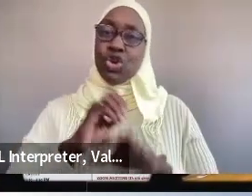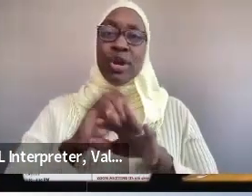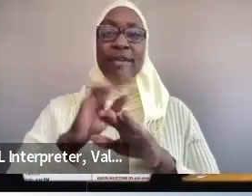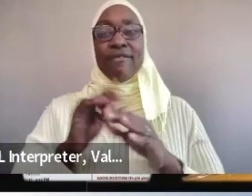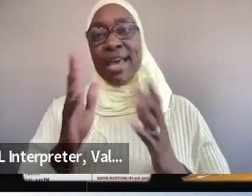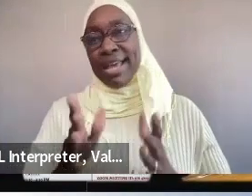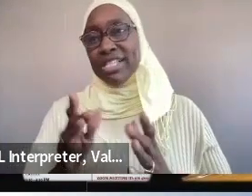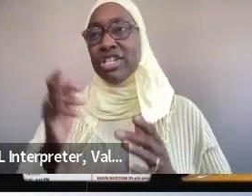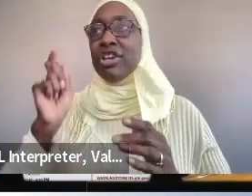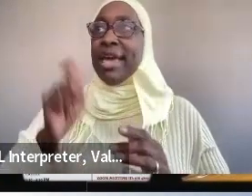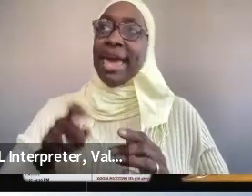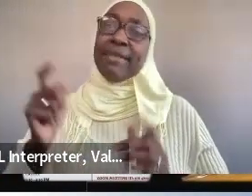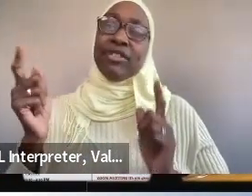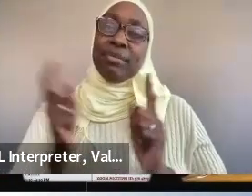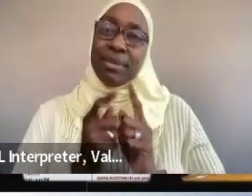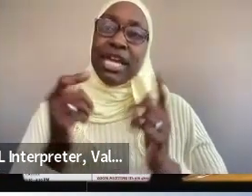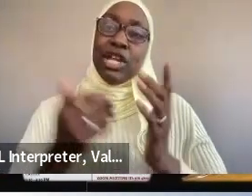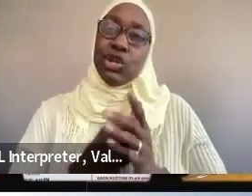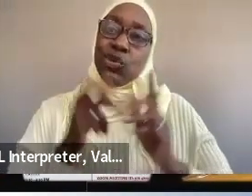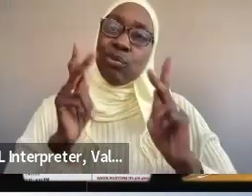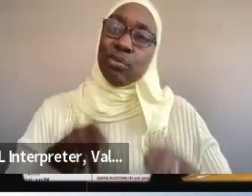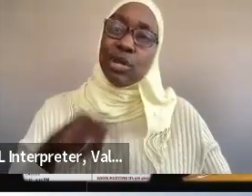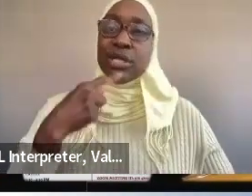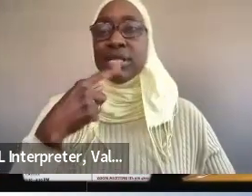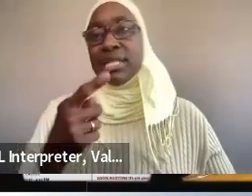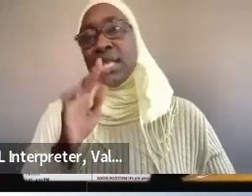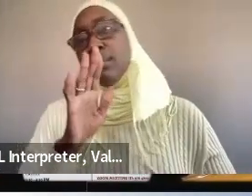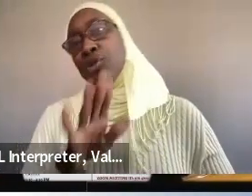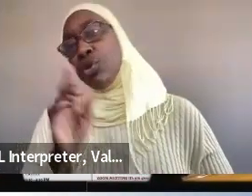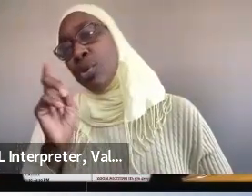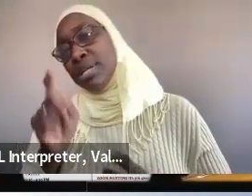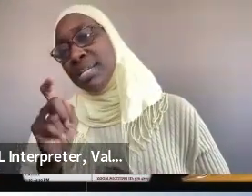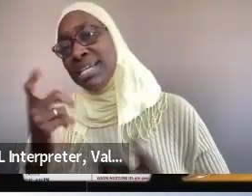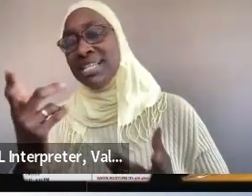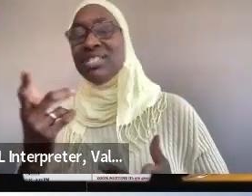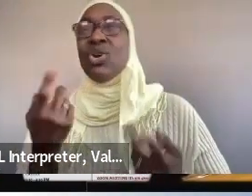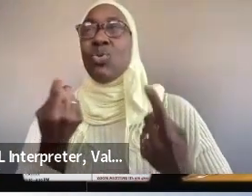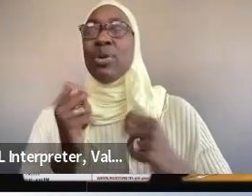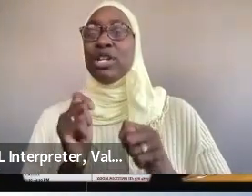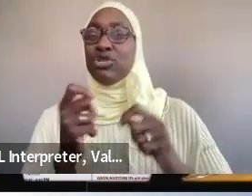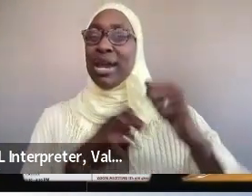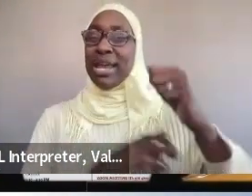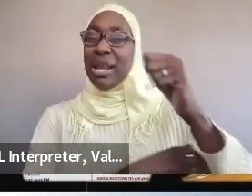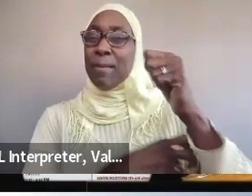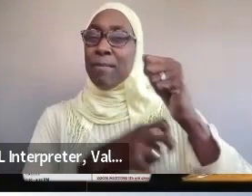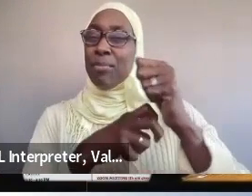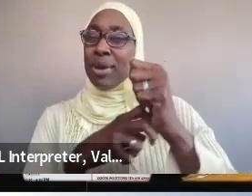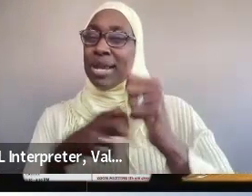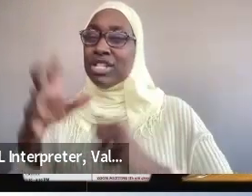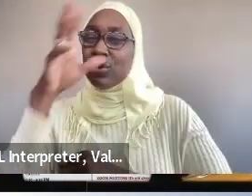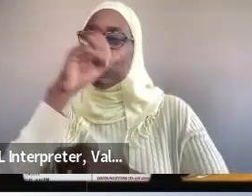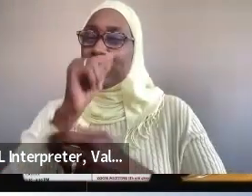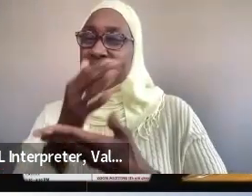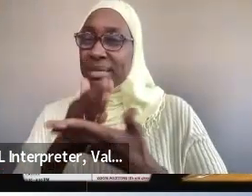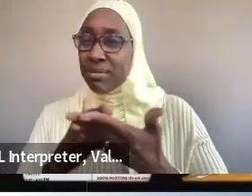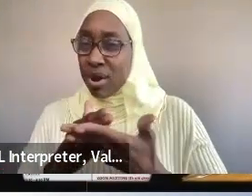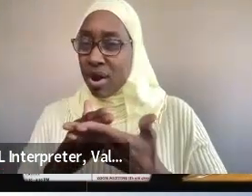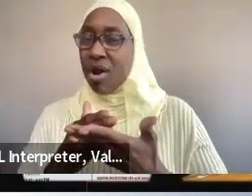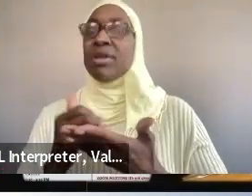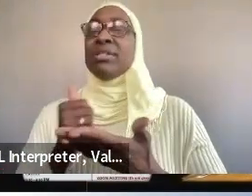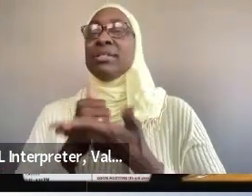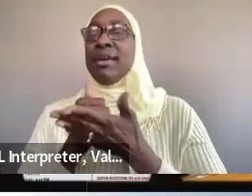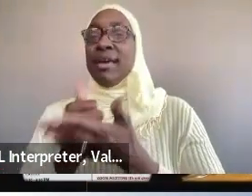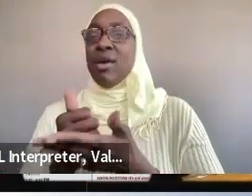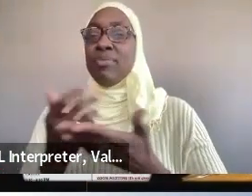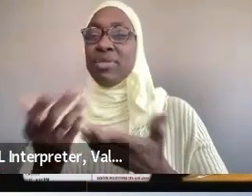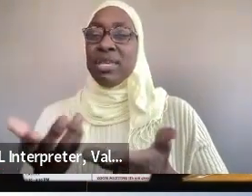working to kind of bridge those gaps and show them that they're not the worst. We can work with them through events like the DRC